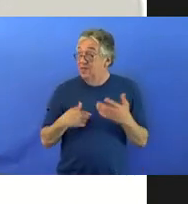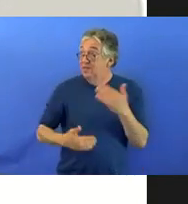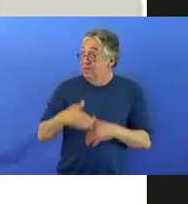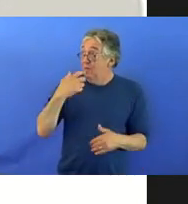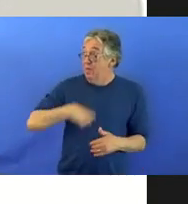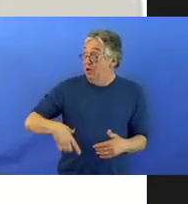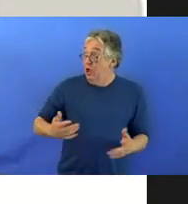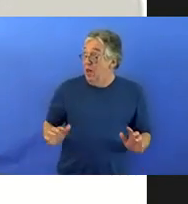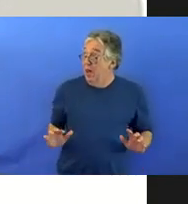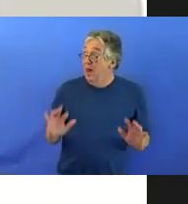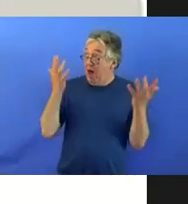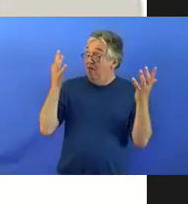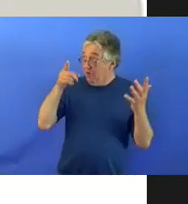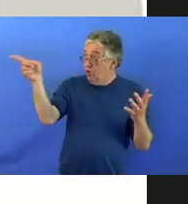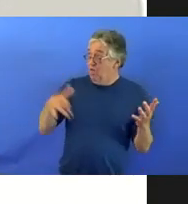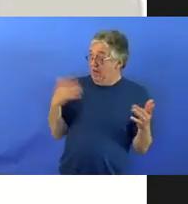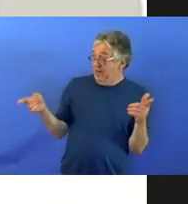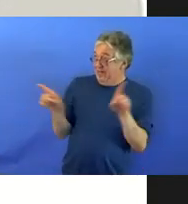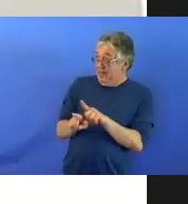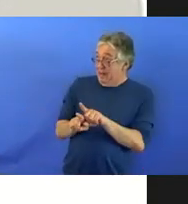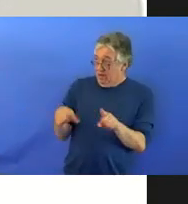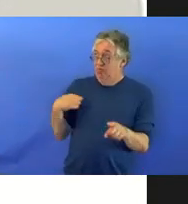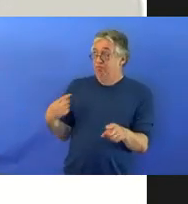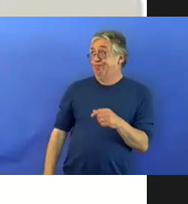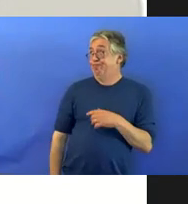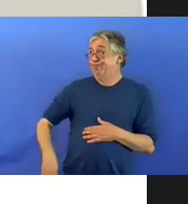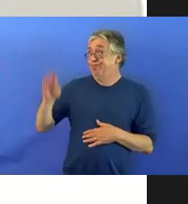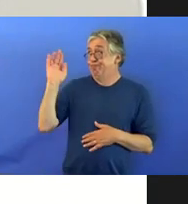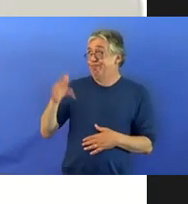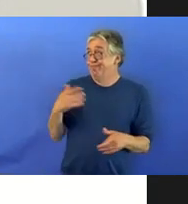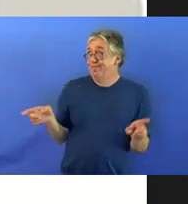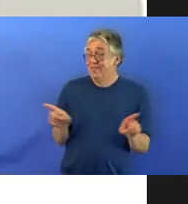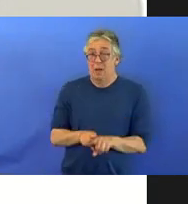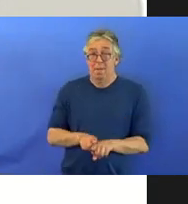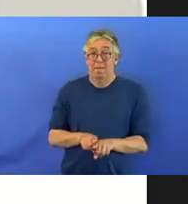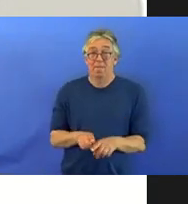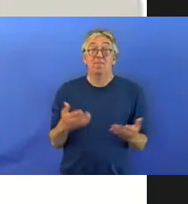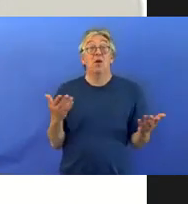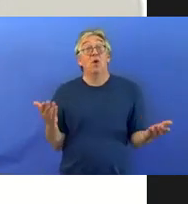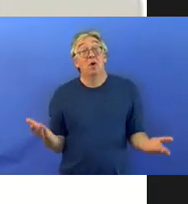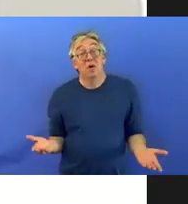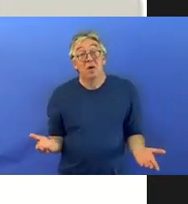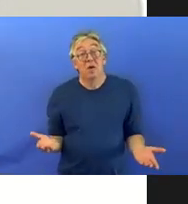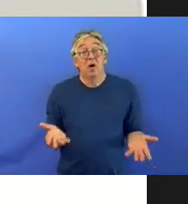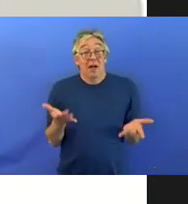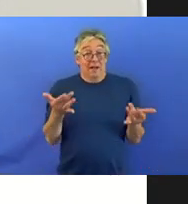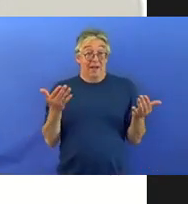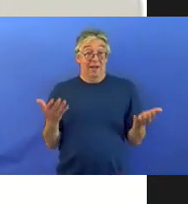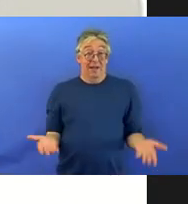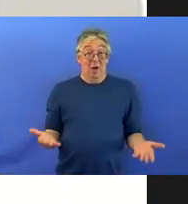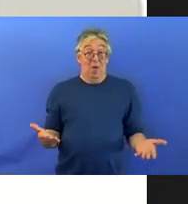everyone. So due to that advocacy, now in Pakistan,